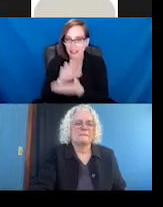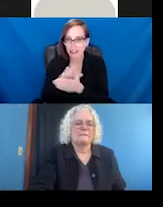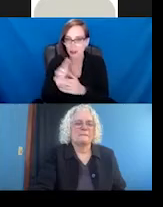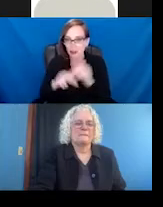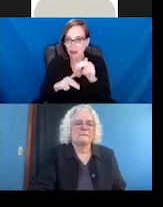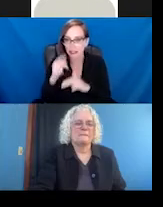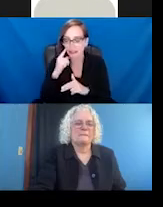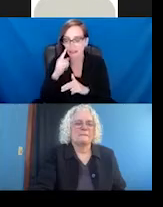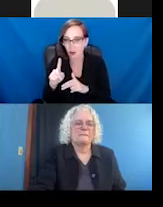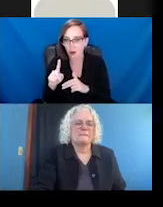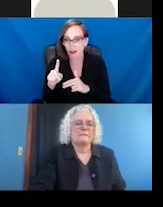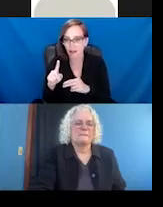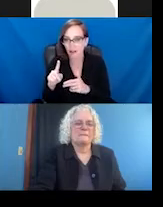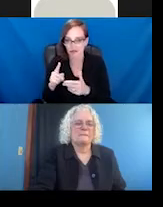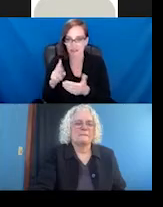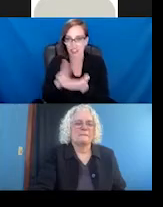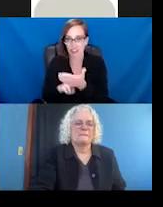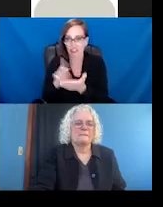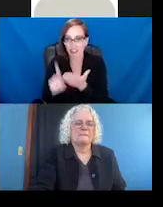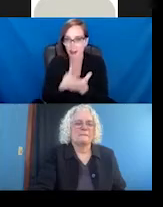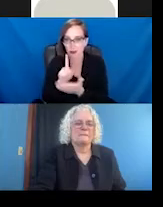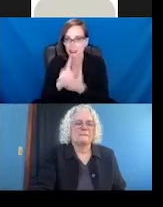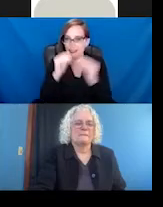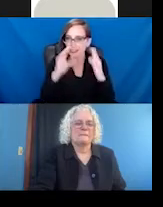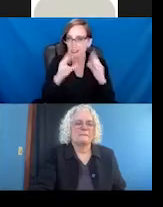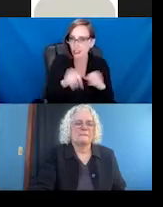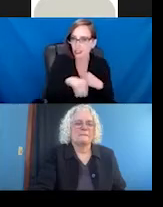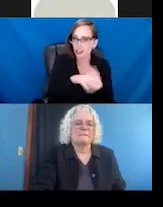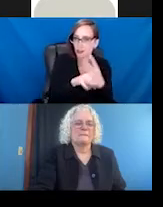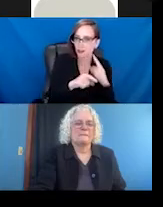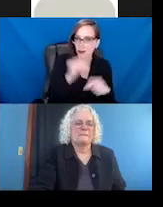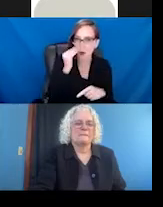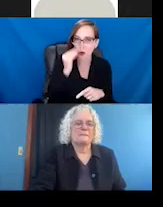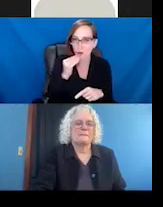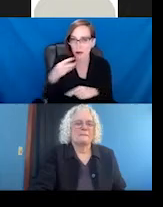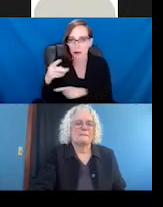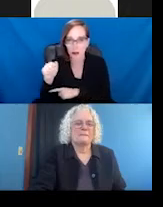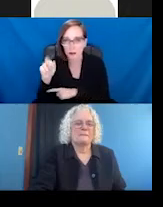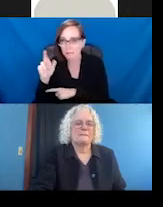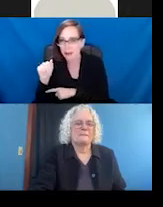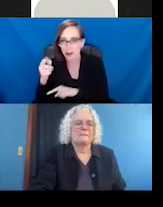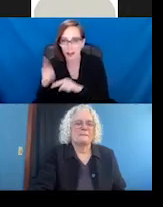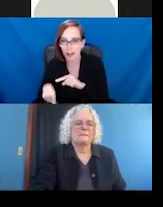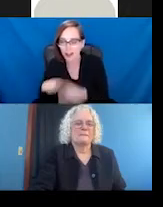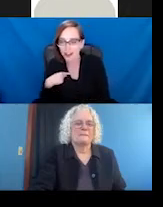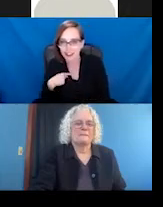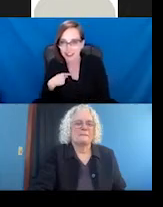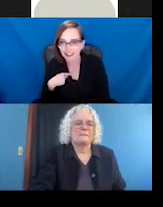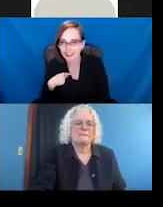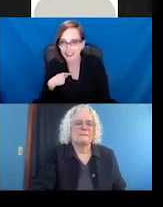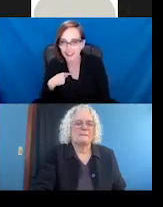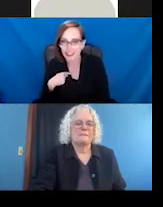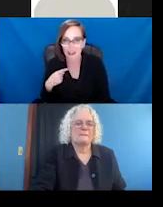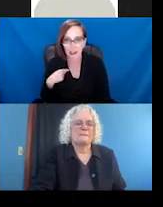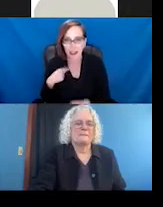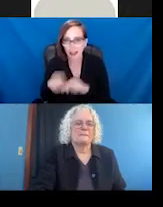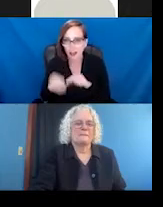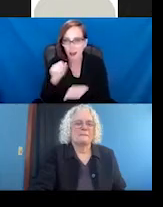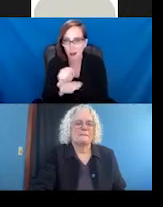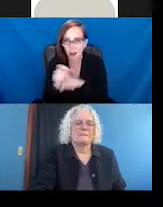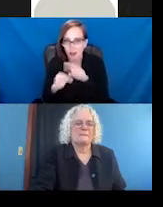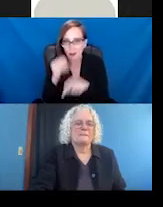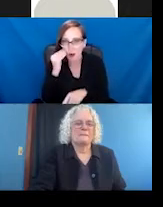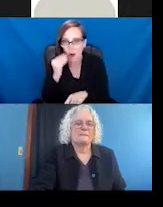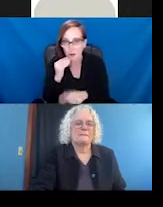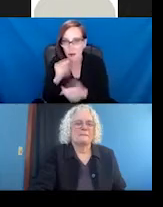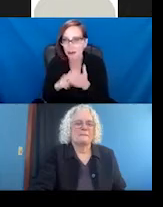hours. Teachers were able to work and Zoom from home, but paras were not. As a result of not being able to work from home, I was unable to help